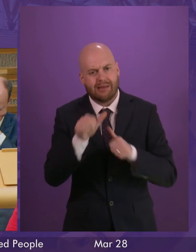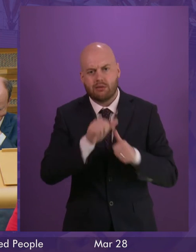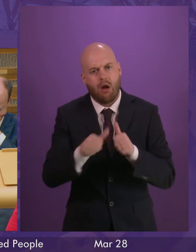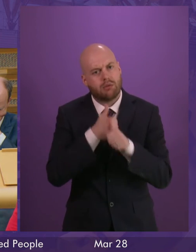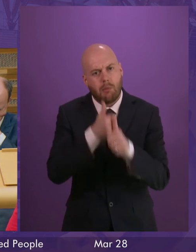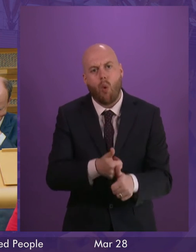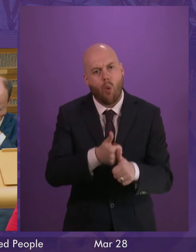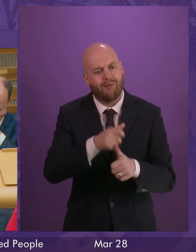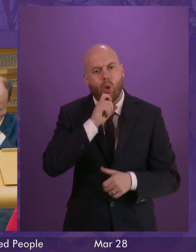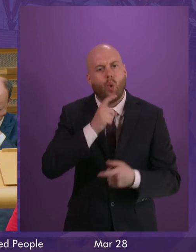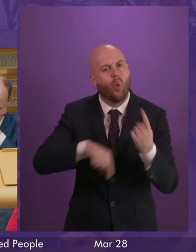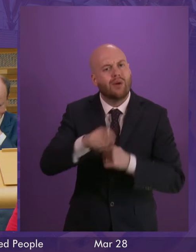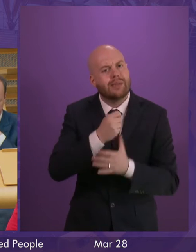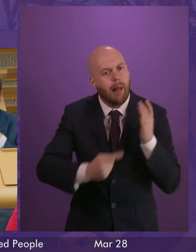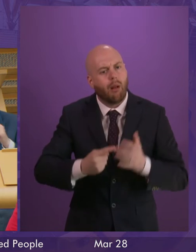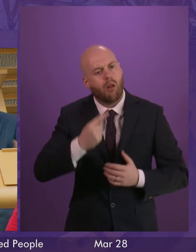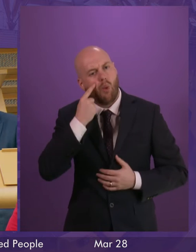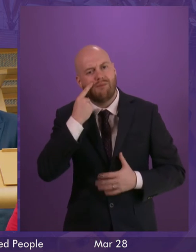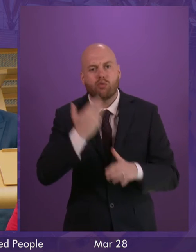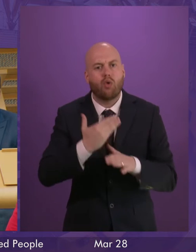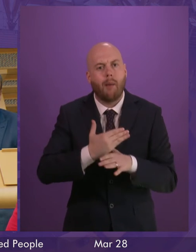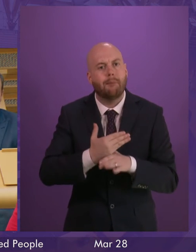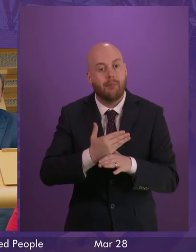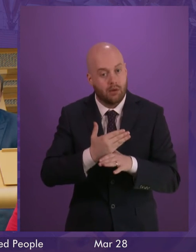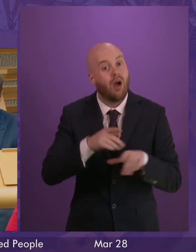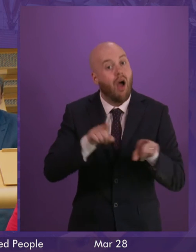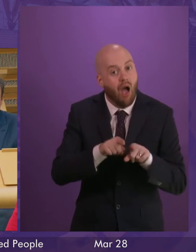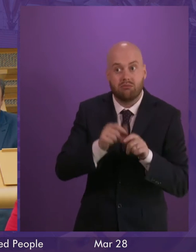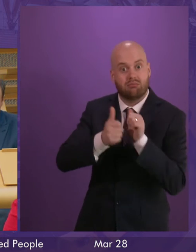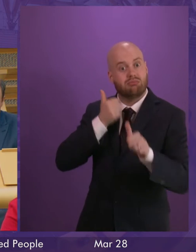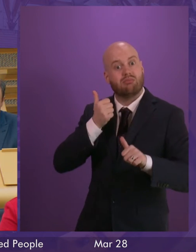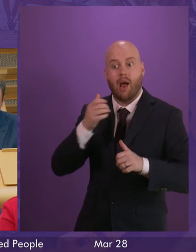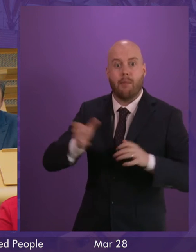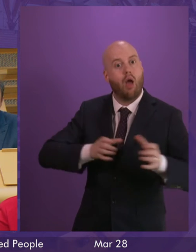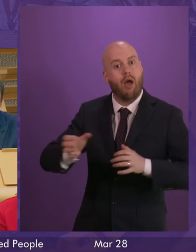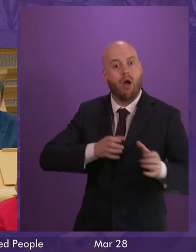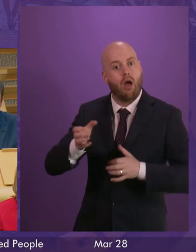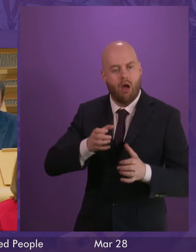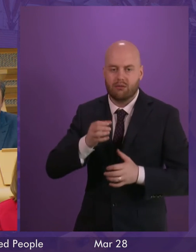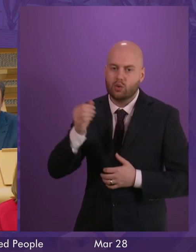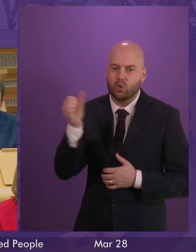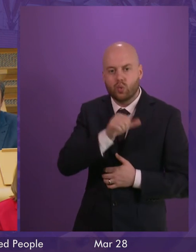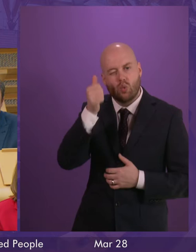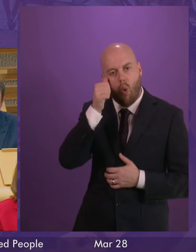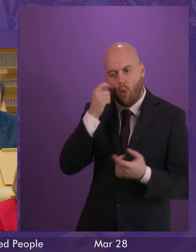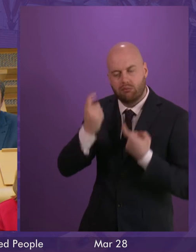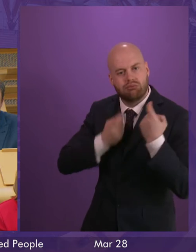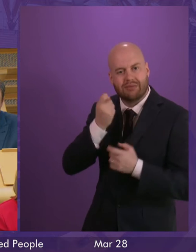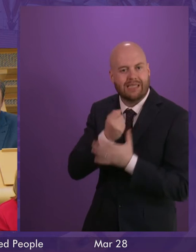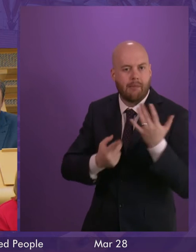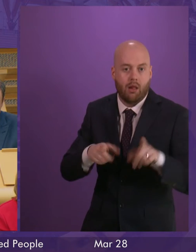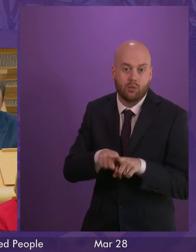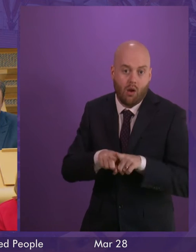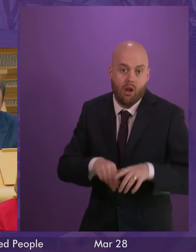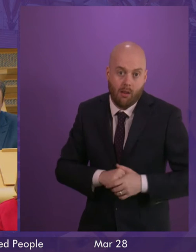for employment and for employers seeking to recruit disabled people. Discussions with business back up this view.